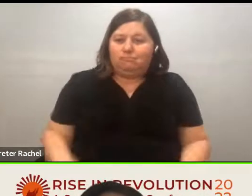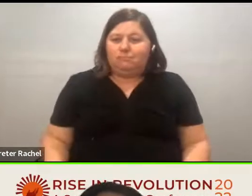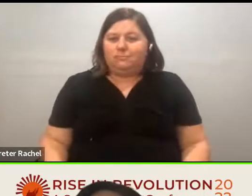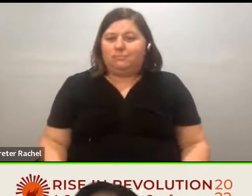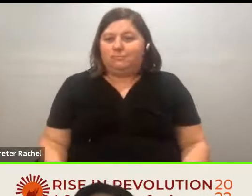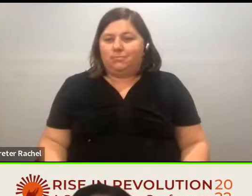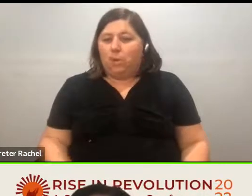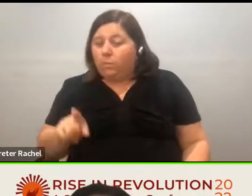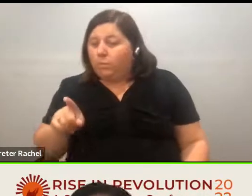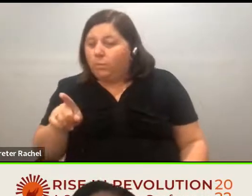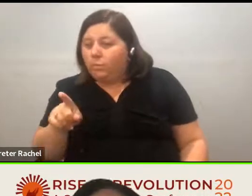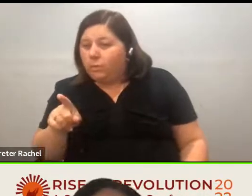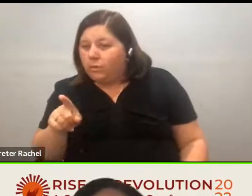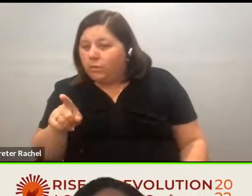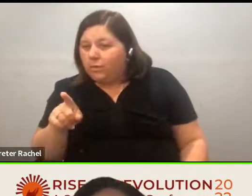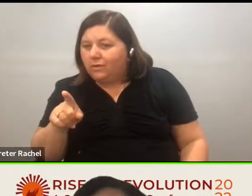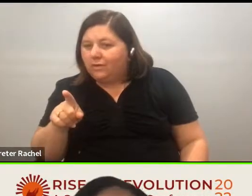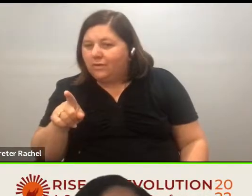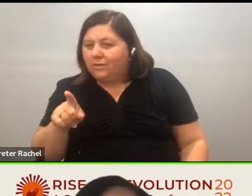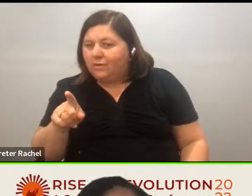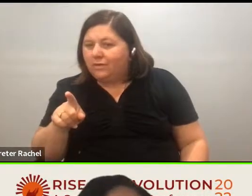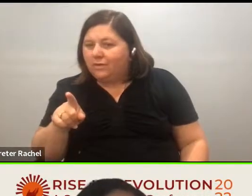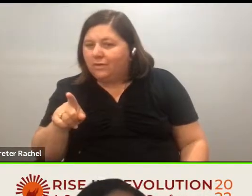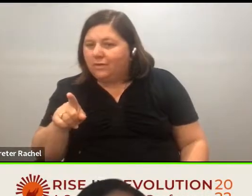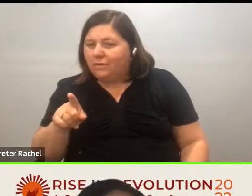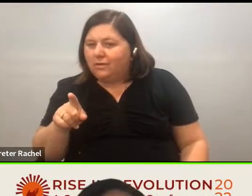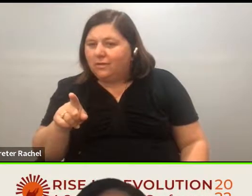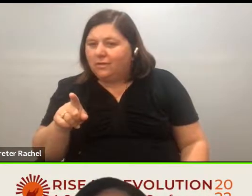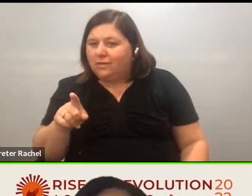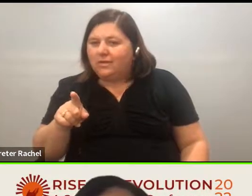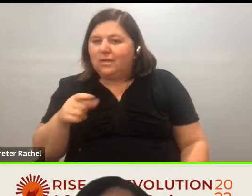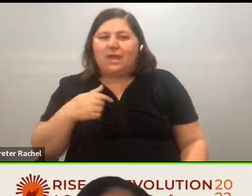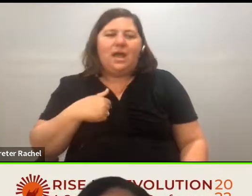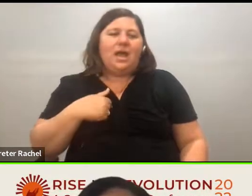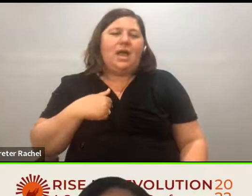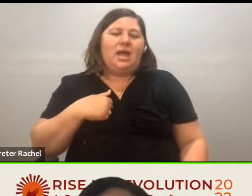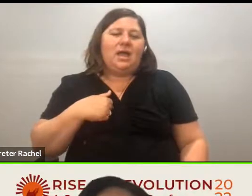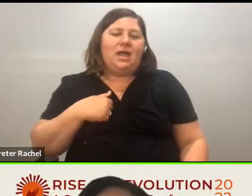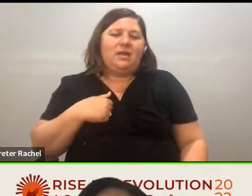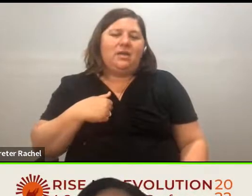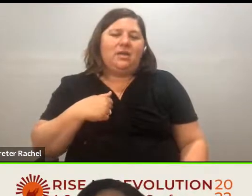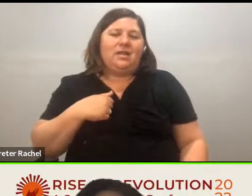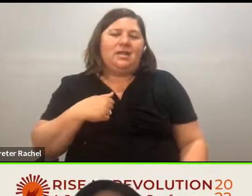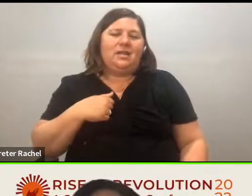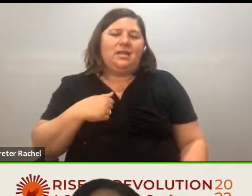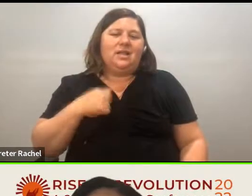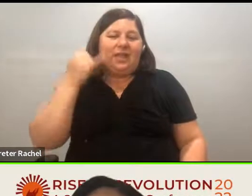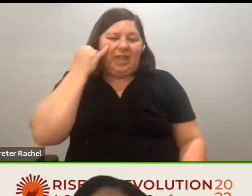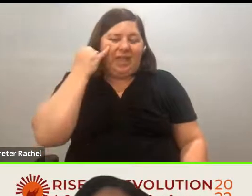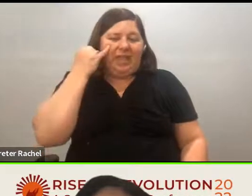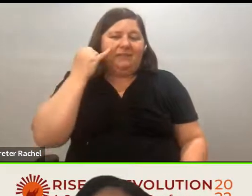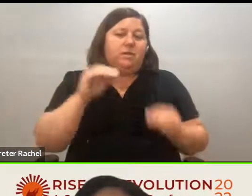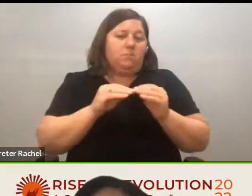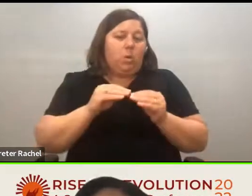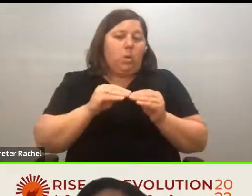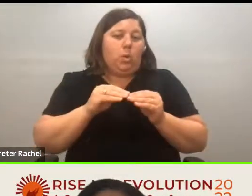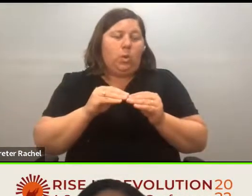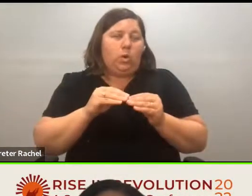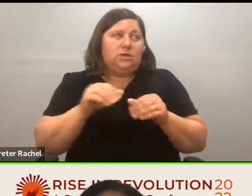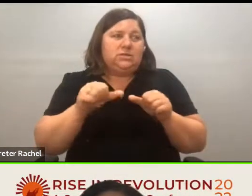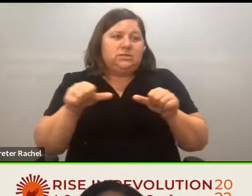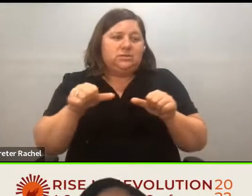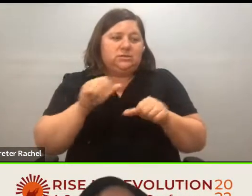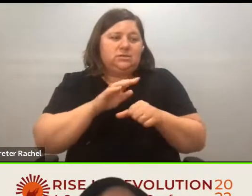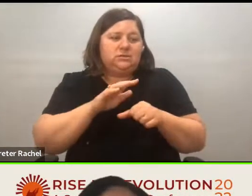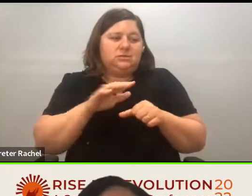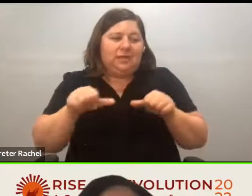answering, Brittany, I'll pass it. I'll answer your question later if there is space, but I'll pass it to you, Brittany, to read out one of